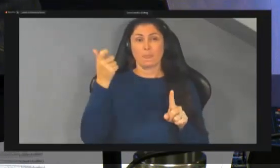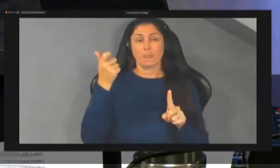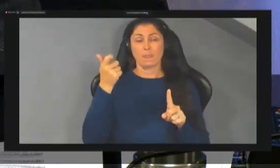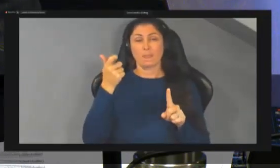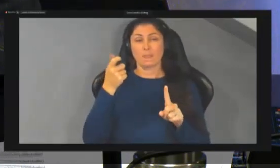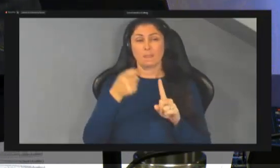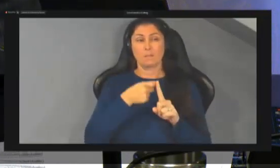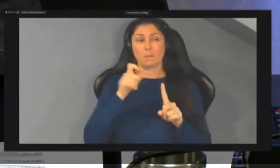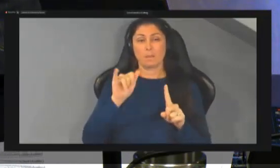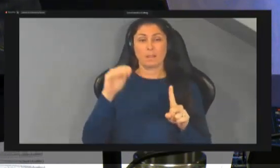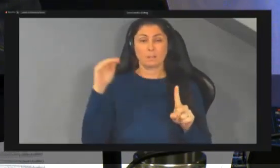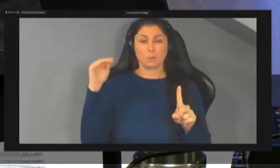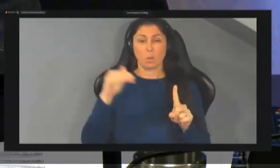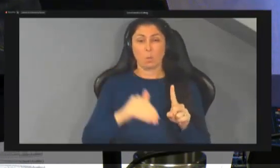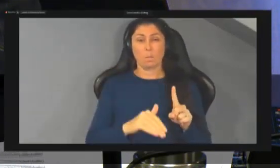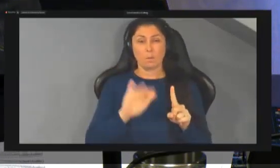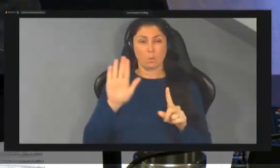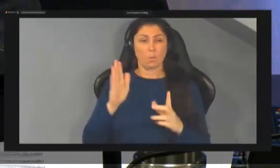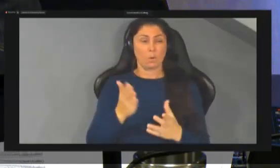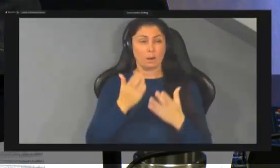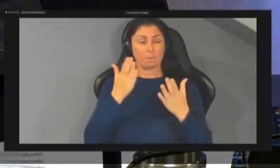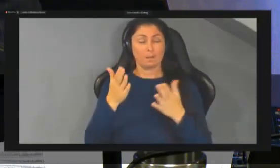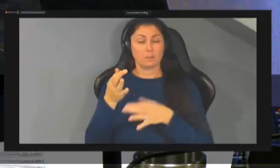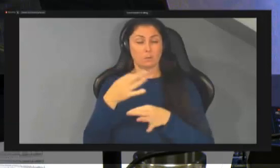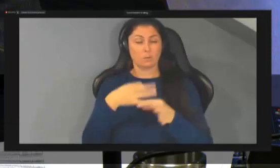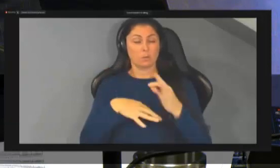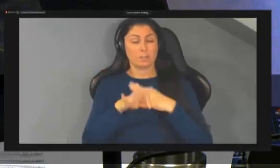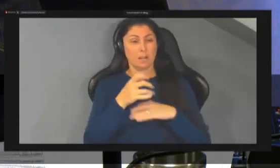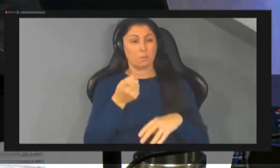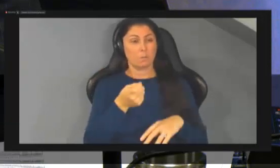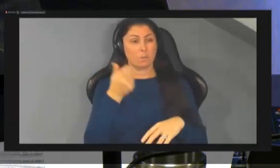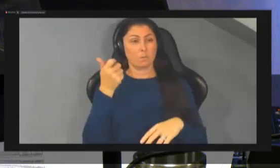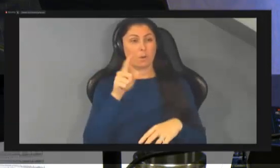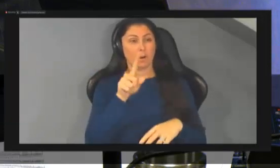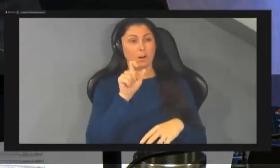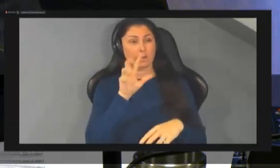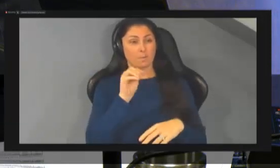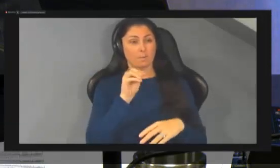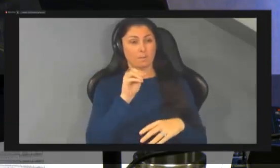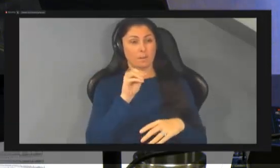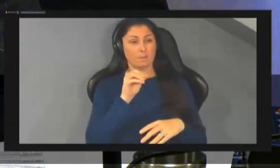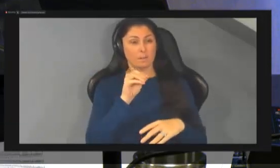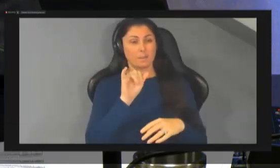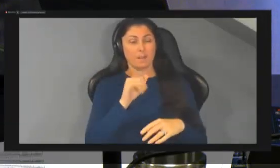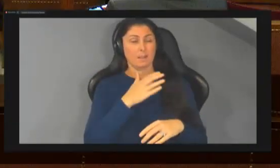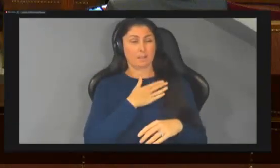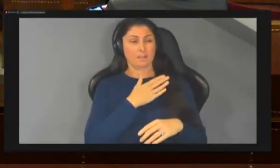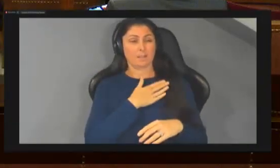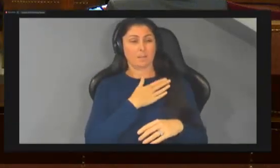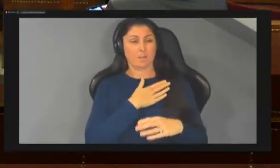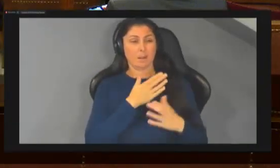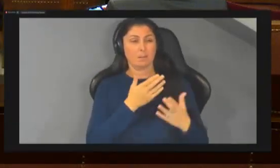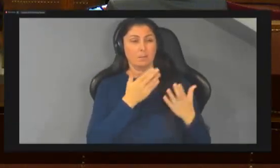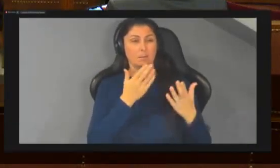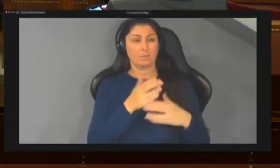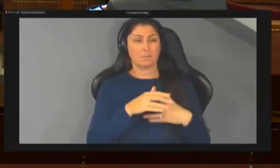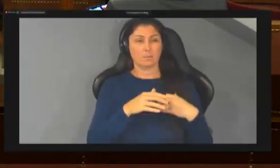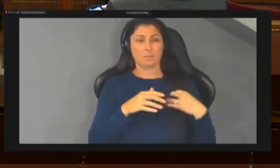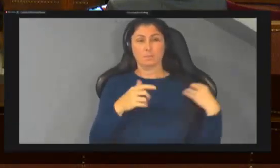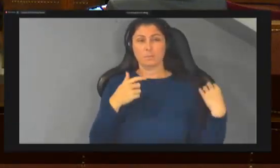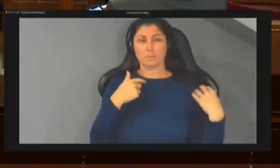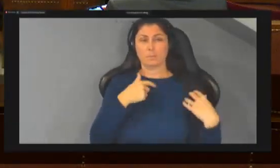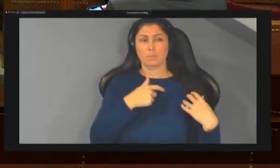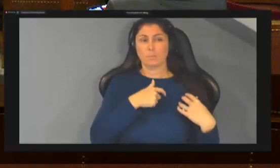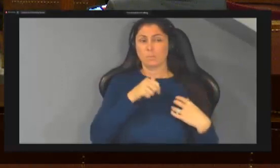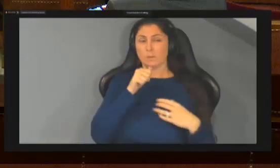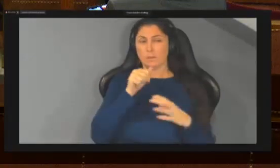for your recommendation and instead take 150 from paving. That would be my personal recommendation. I'm not doing that. I'm just telling absolutely my personal not doing